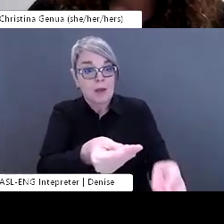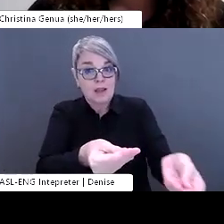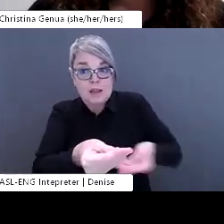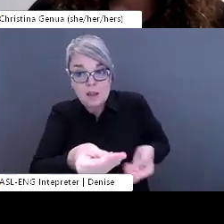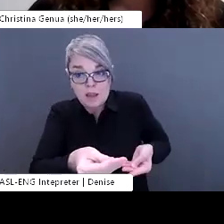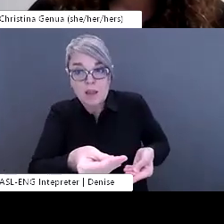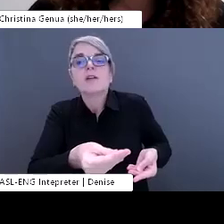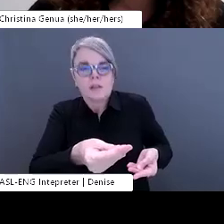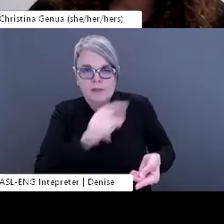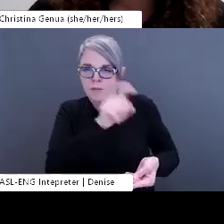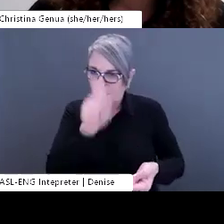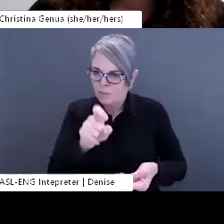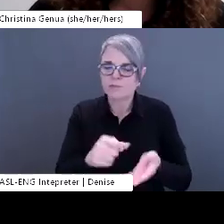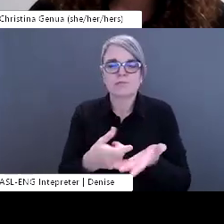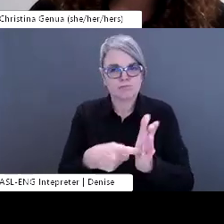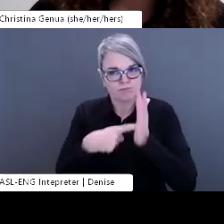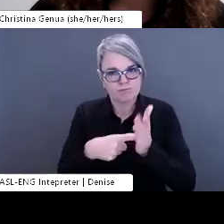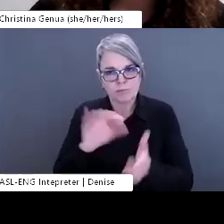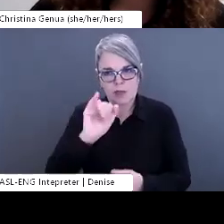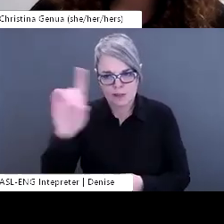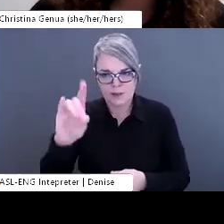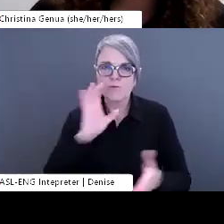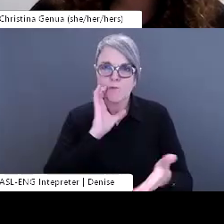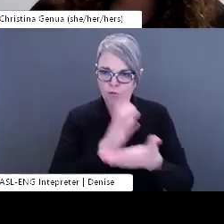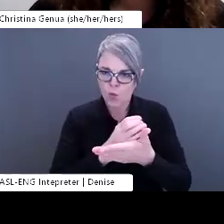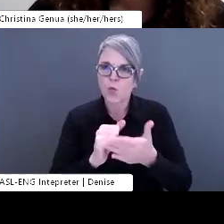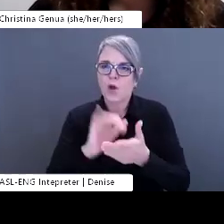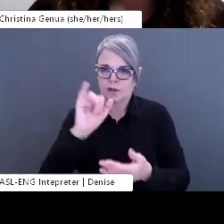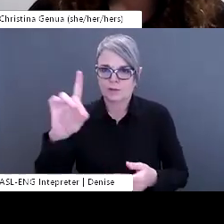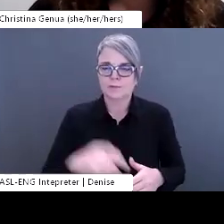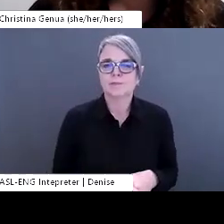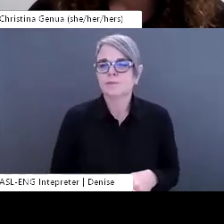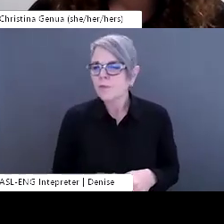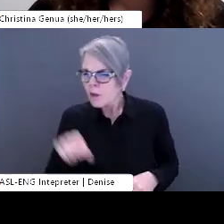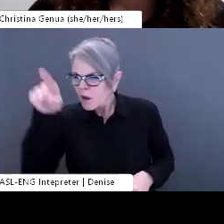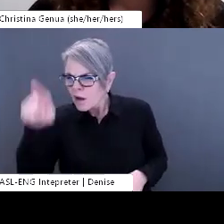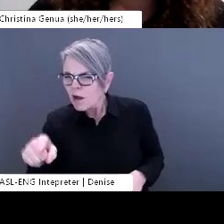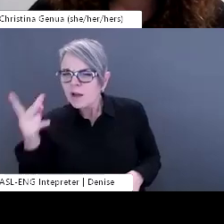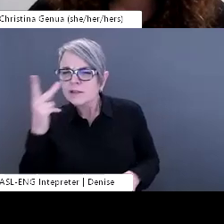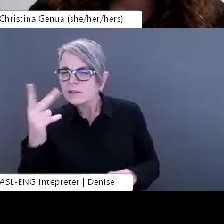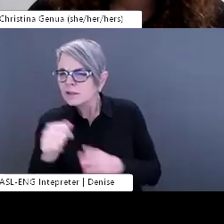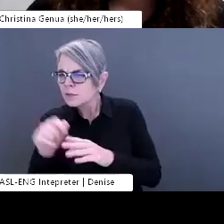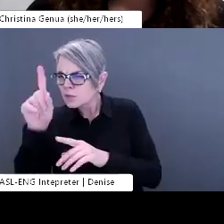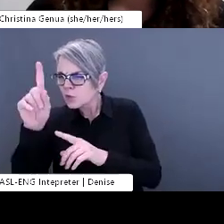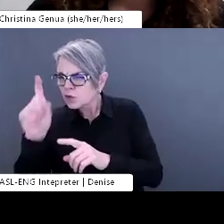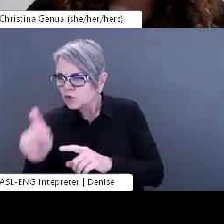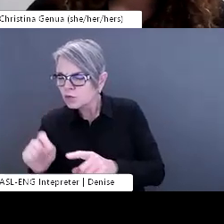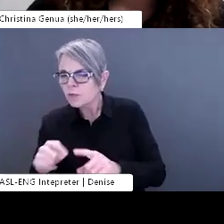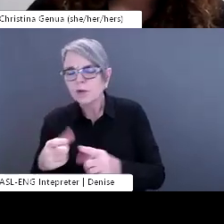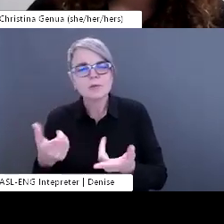Um, so some of you are asking on specific types of ID and whether it would be acceptable.